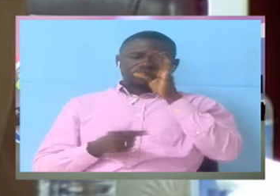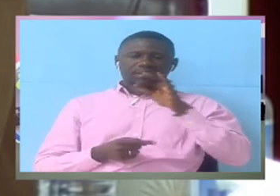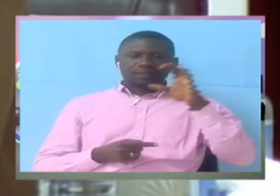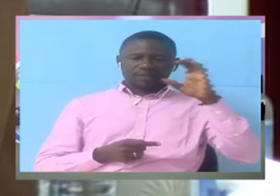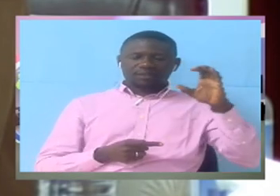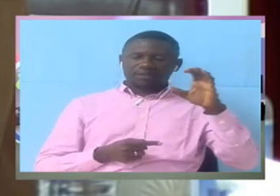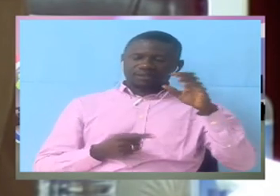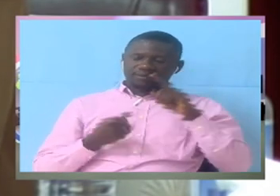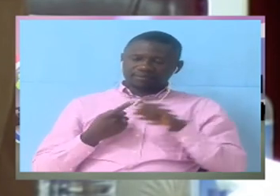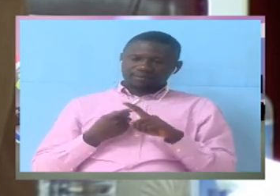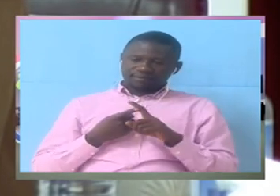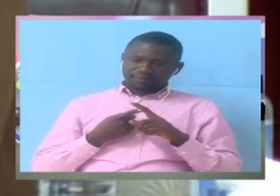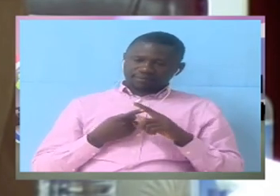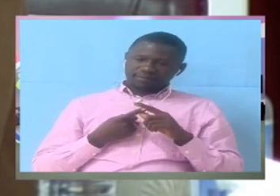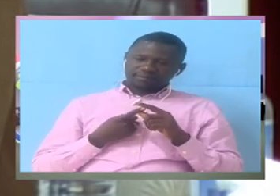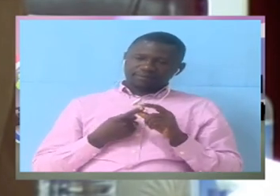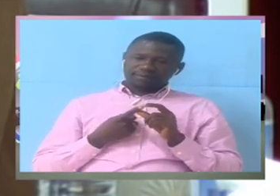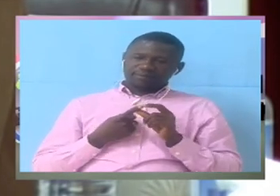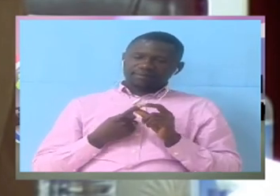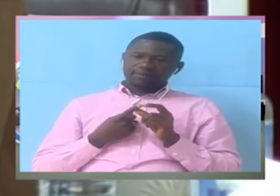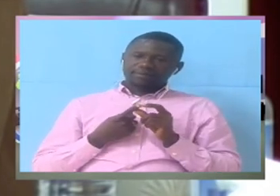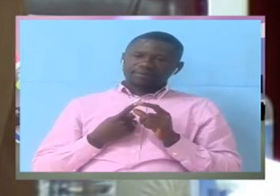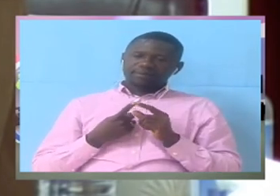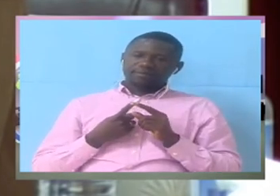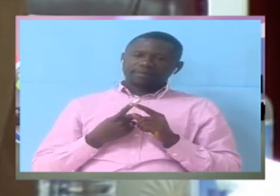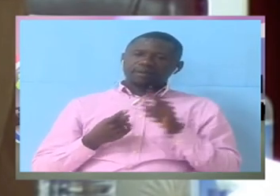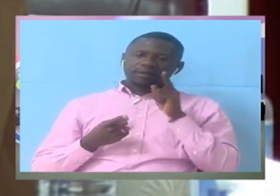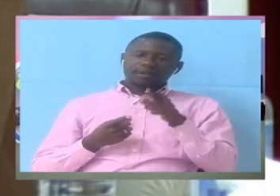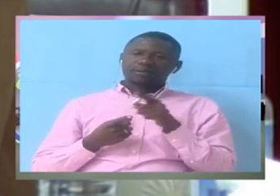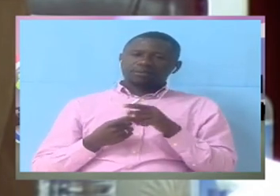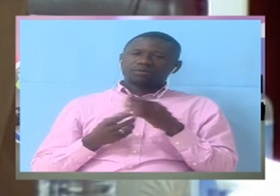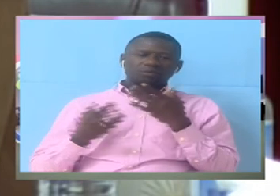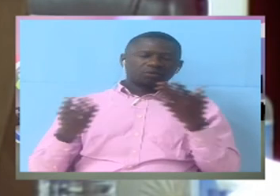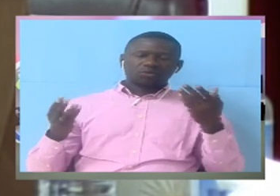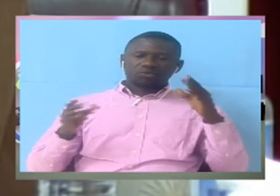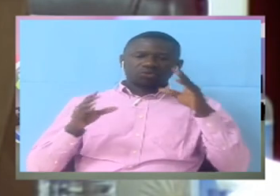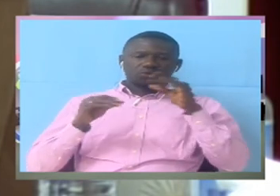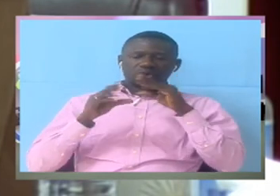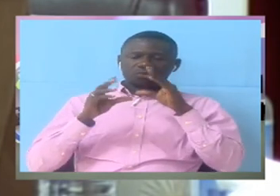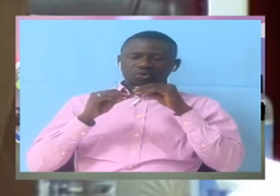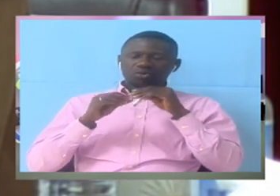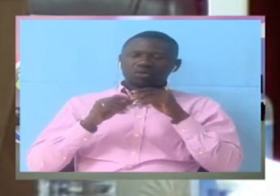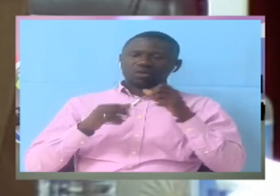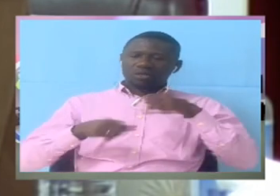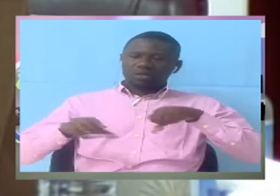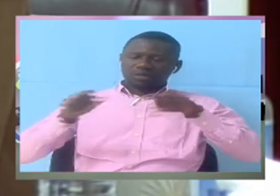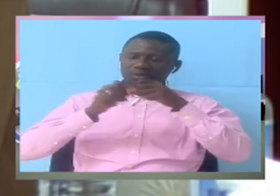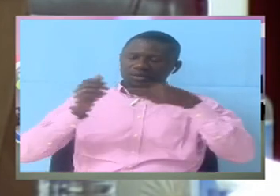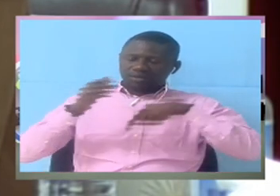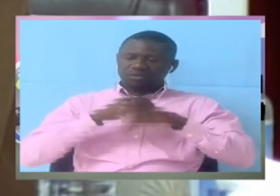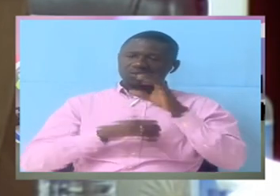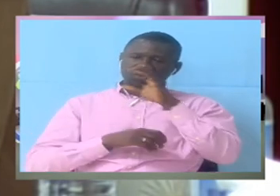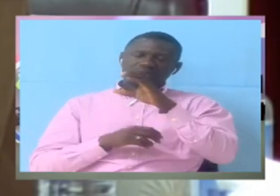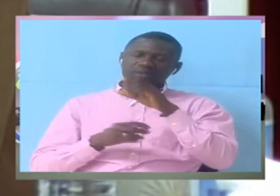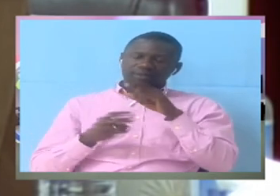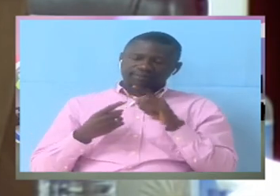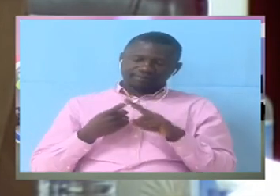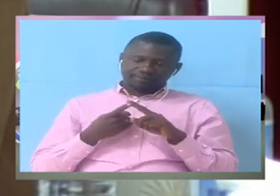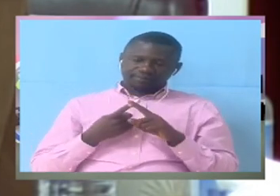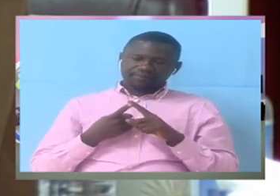TRRC, that there is a lot of talk around in the country.